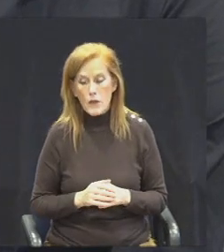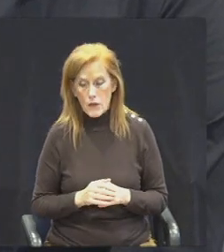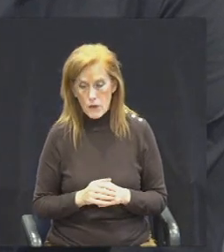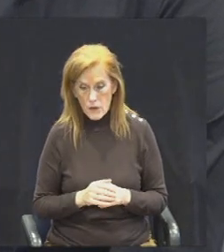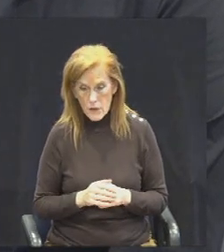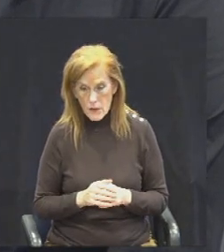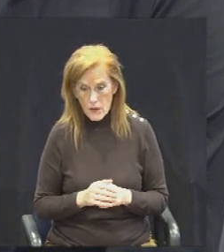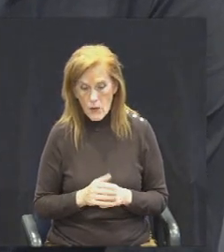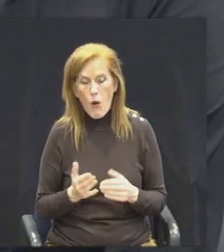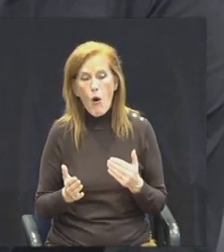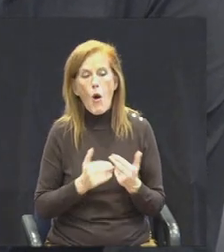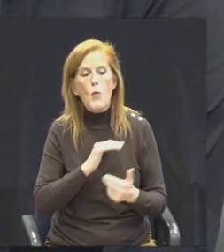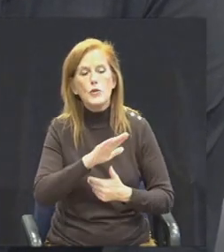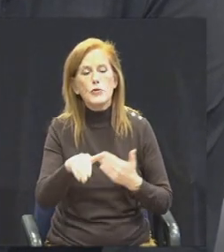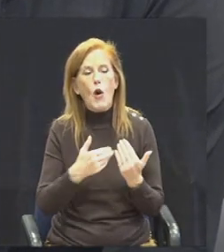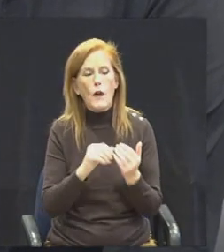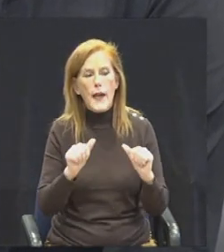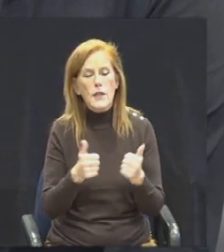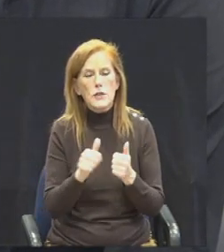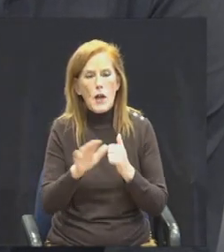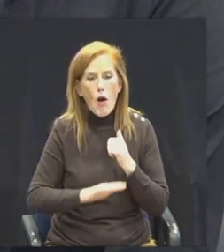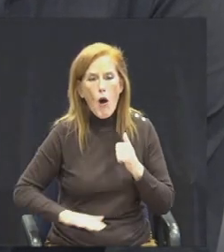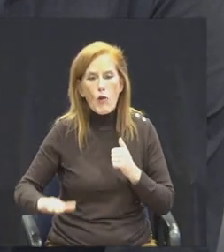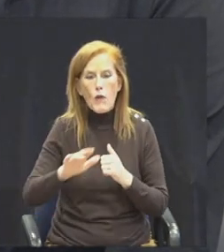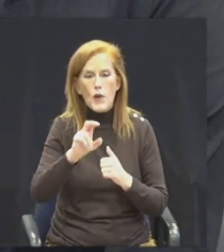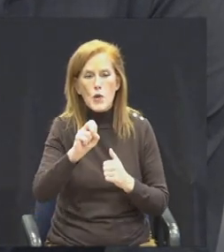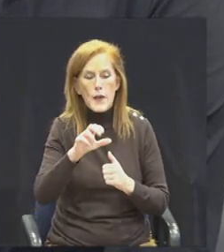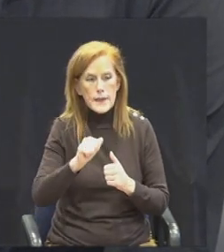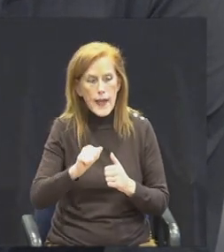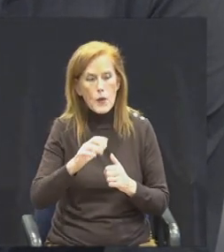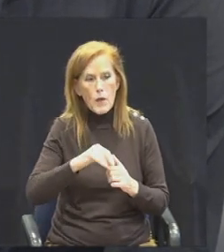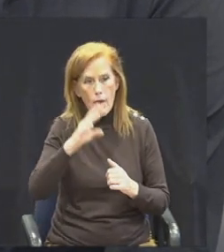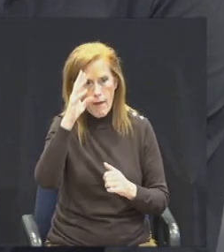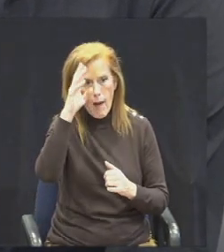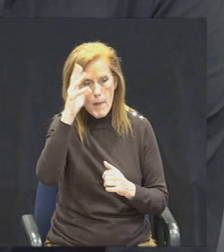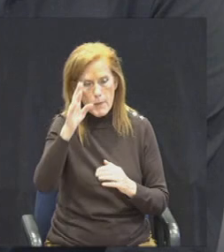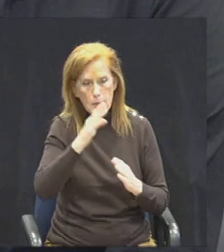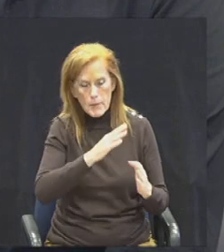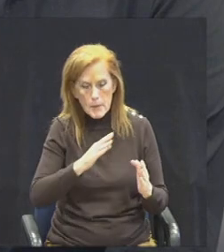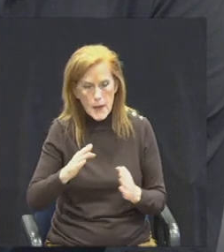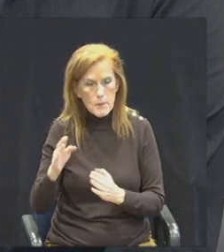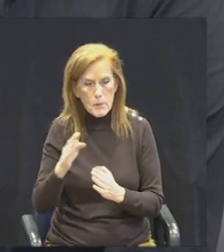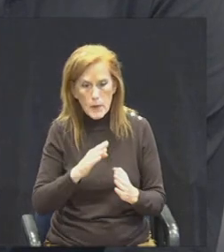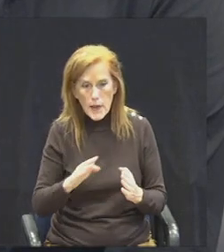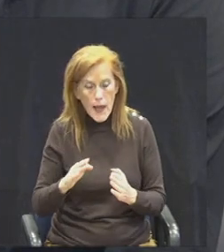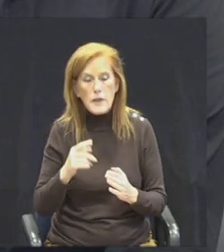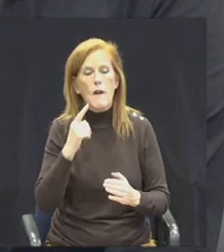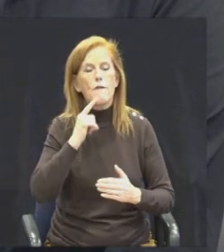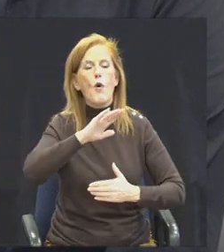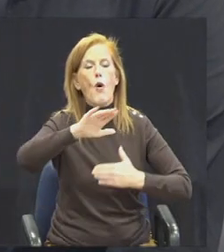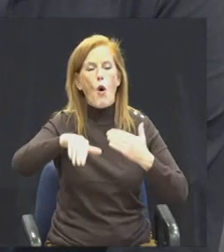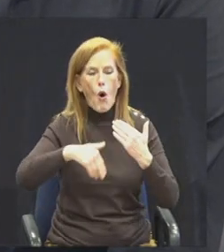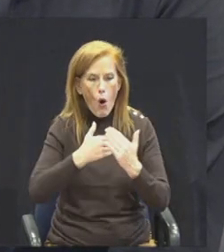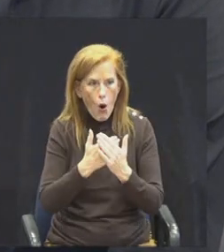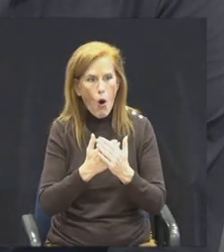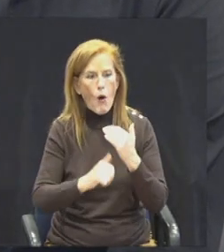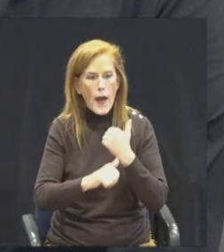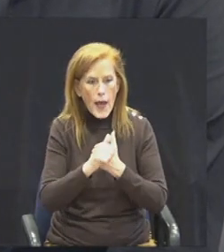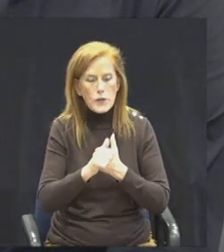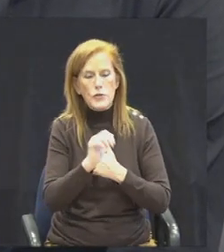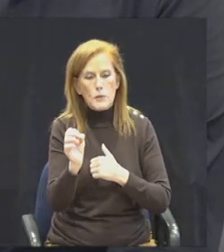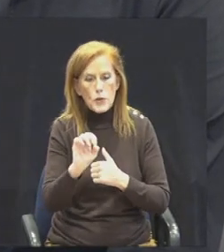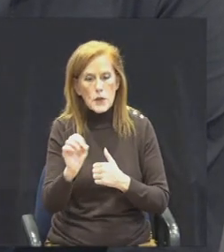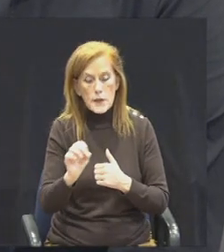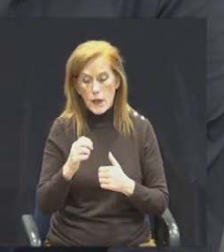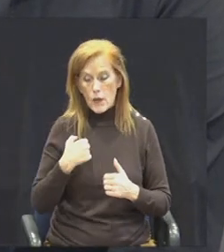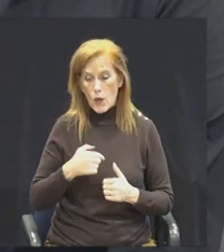or that almost all agencies in the U.S. build now their plans is for all hazards. So basically, we have an emergency response plan that